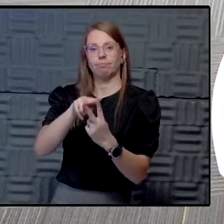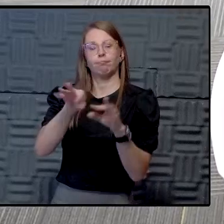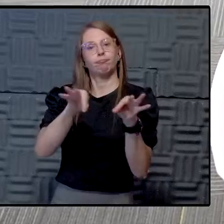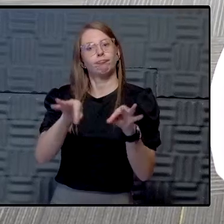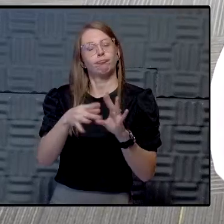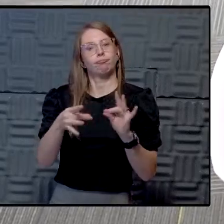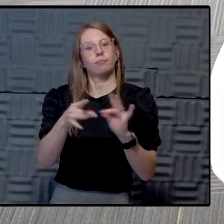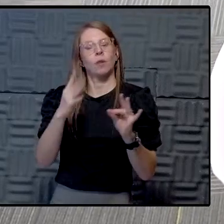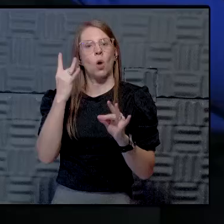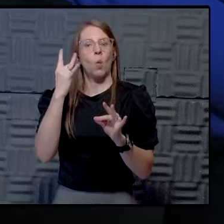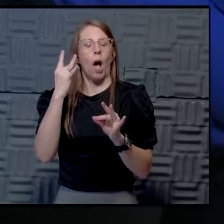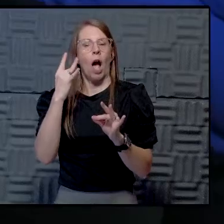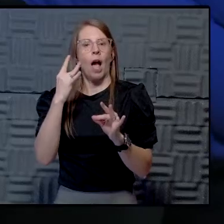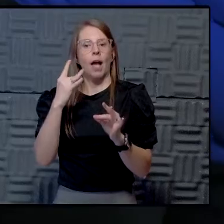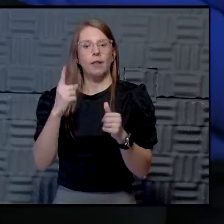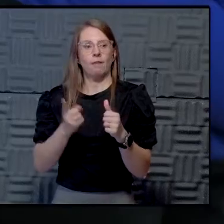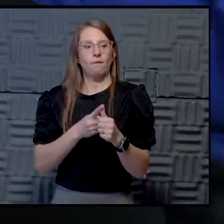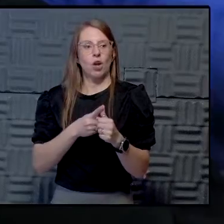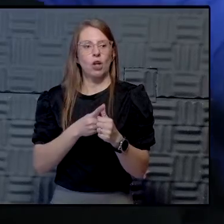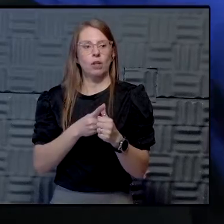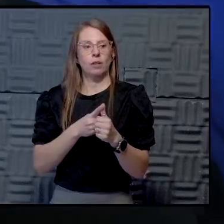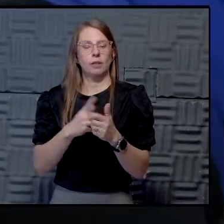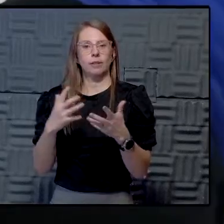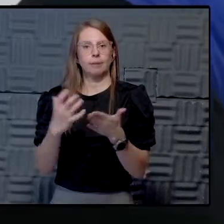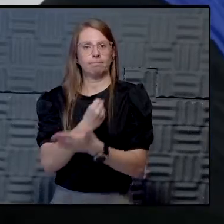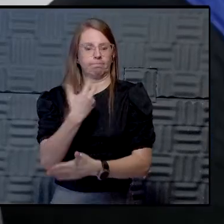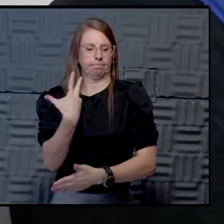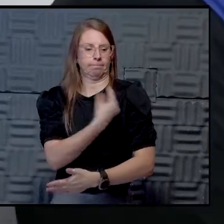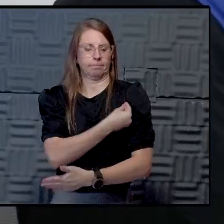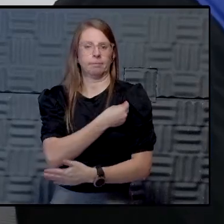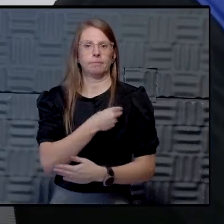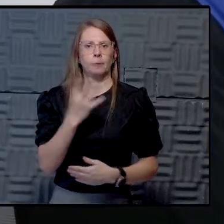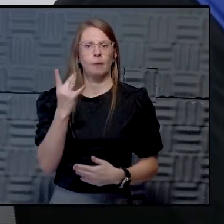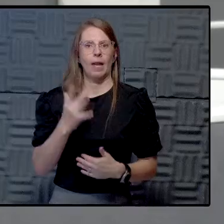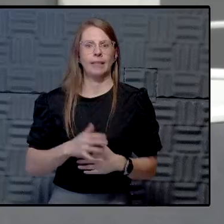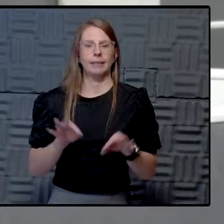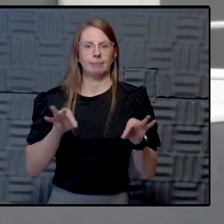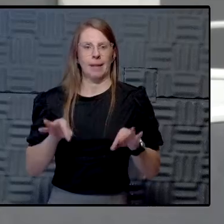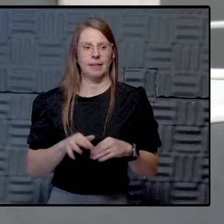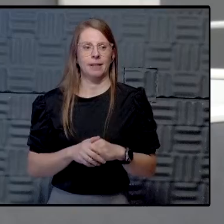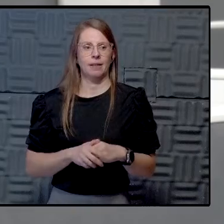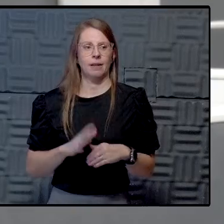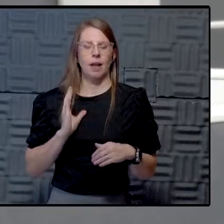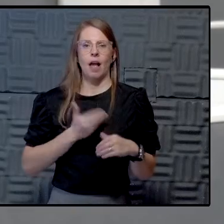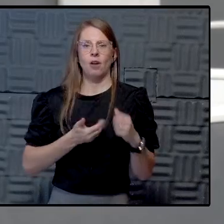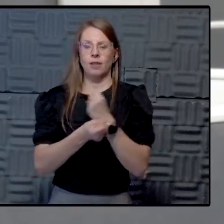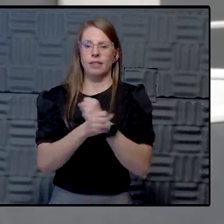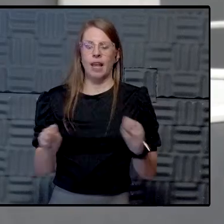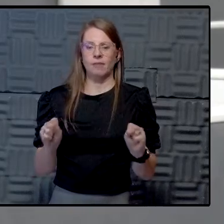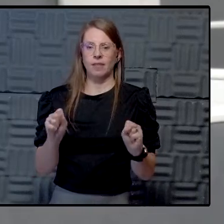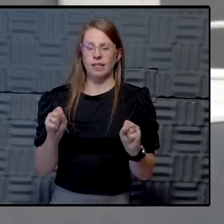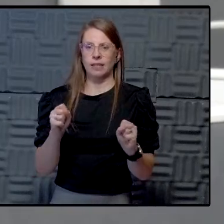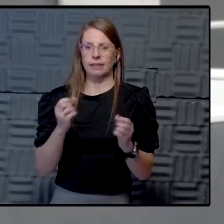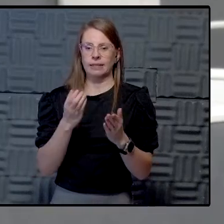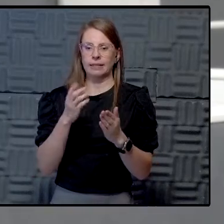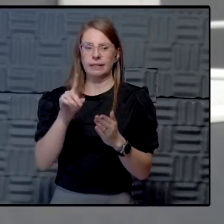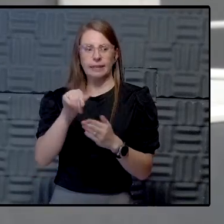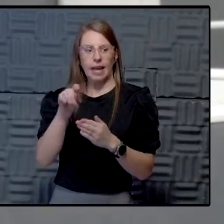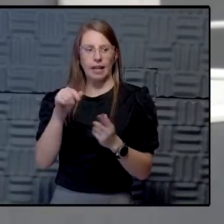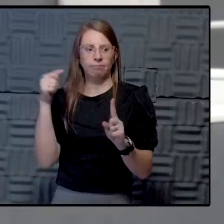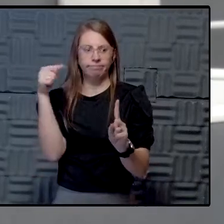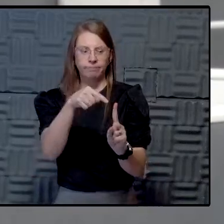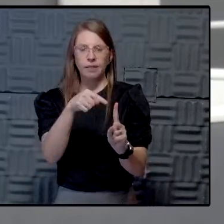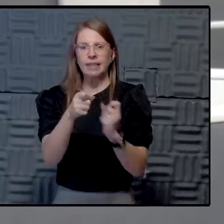words why they were among the first in line to get COVID-19. Our safety data points that this is really a safe